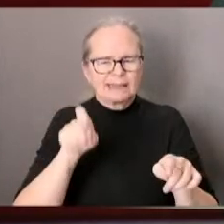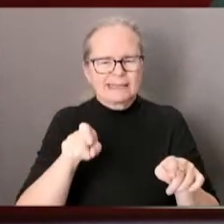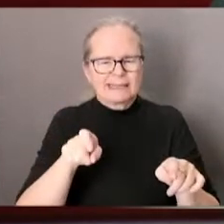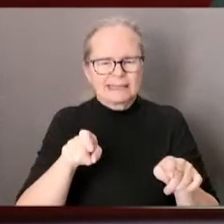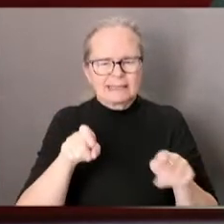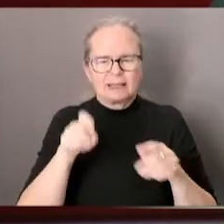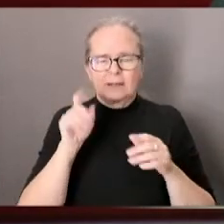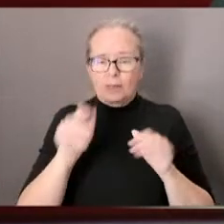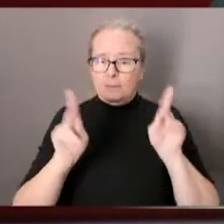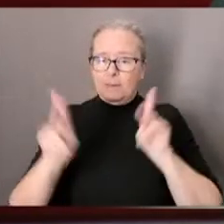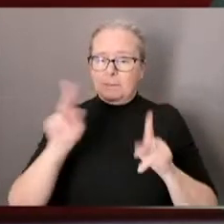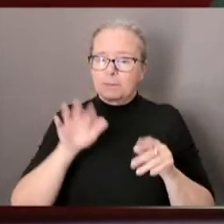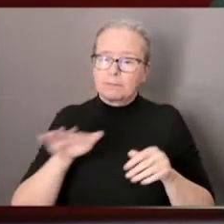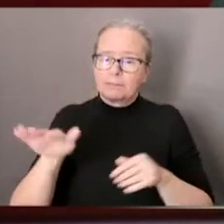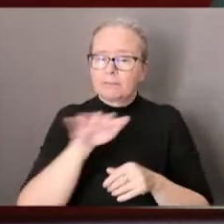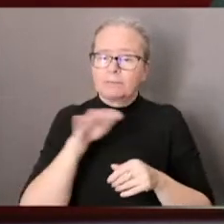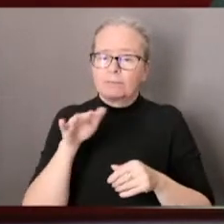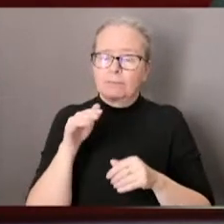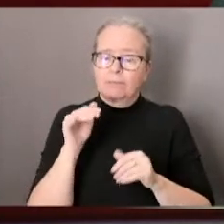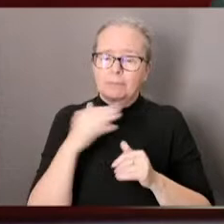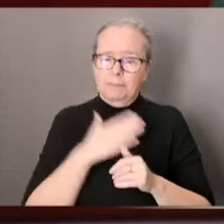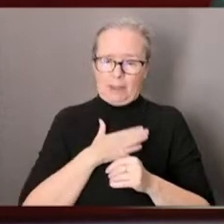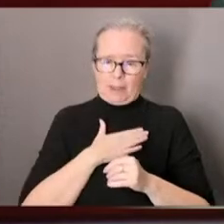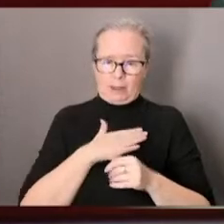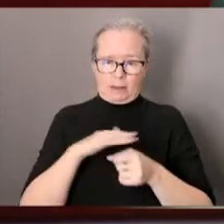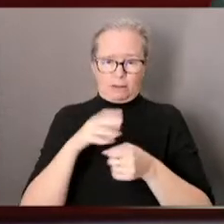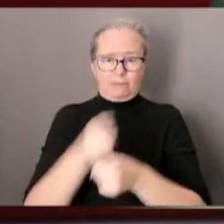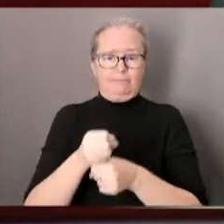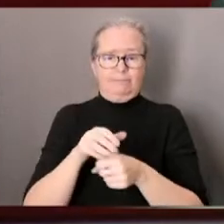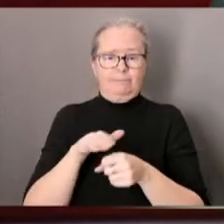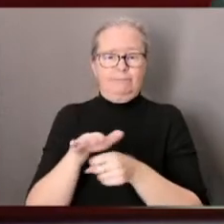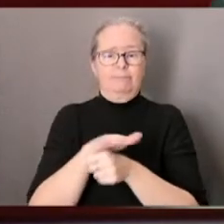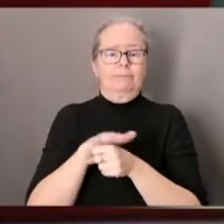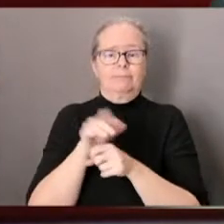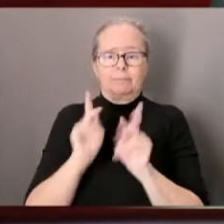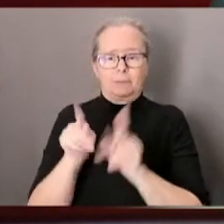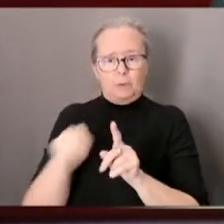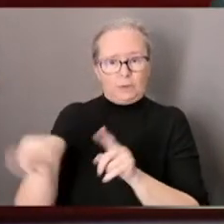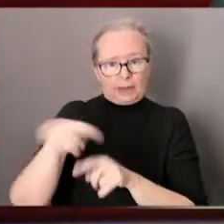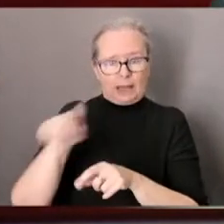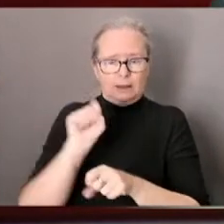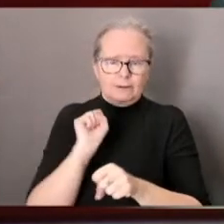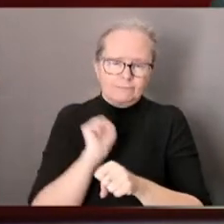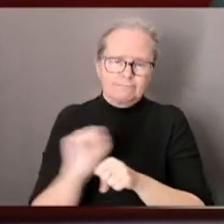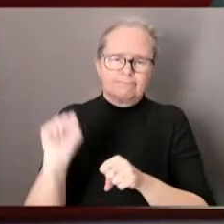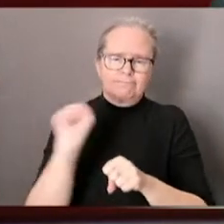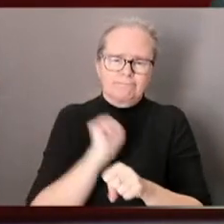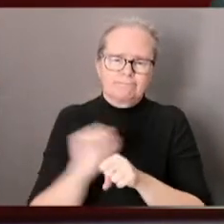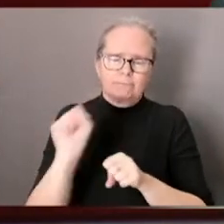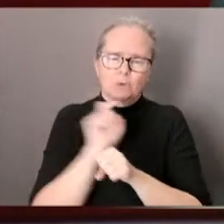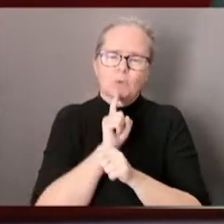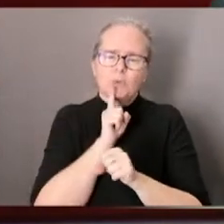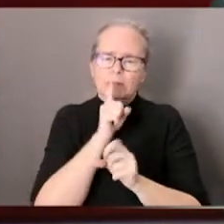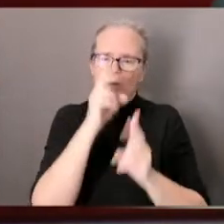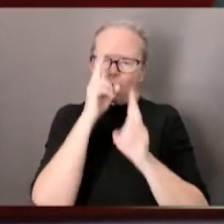that I represented it has truly been the greatest honor of my life to represent you and work on behalf of the people of Alberta